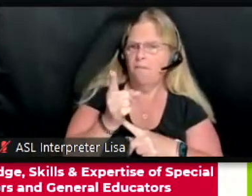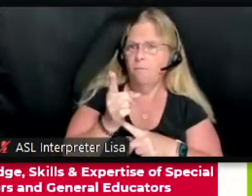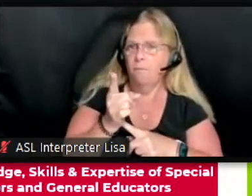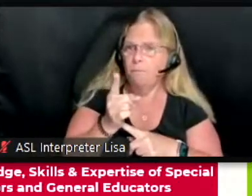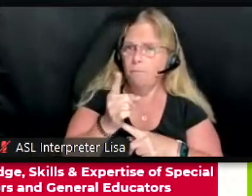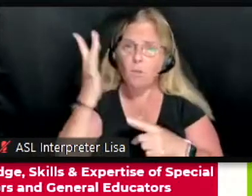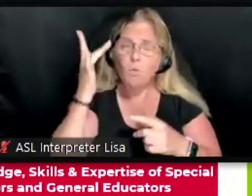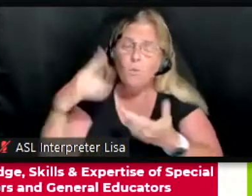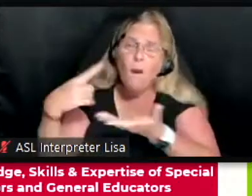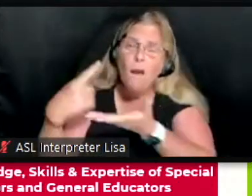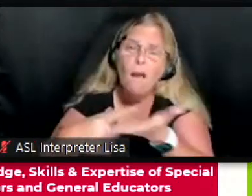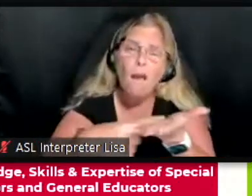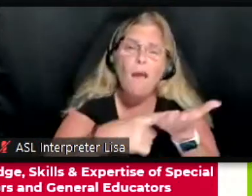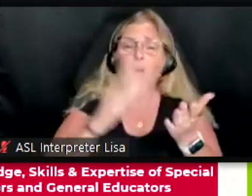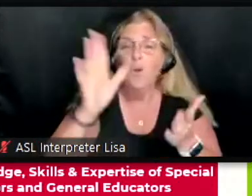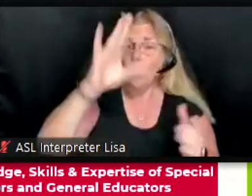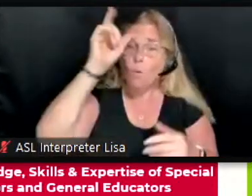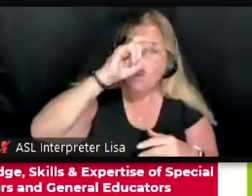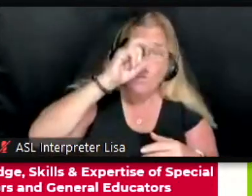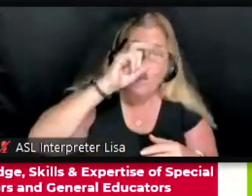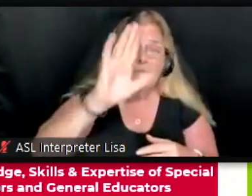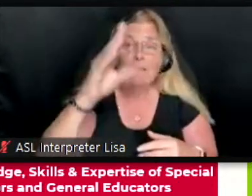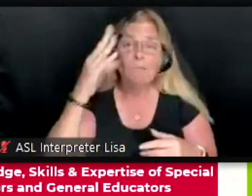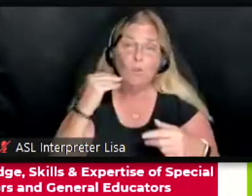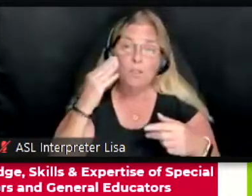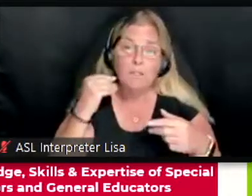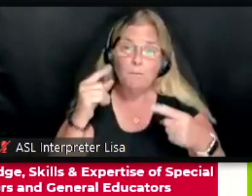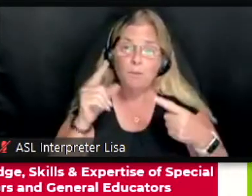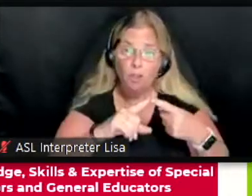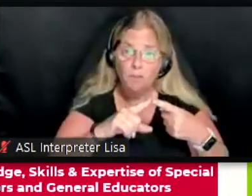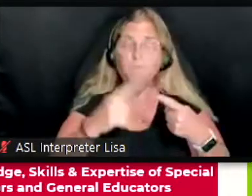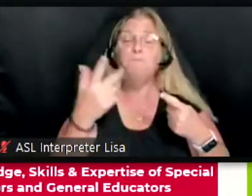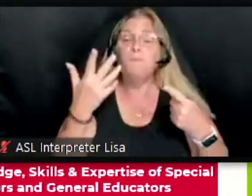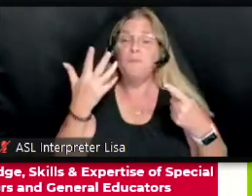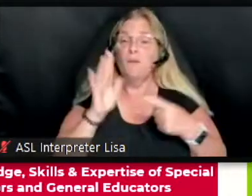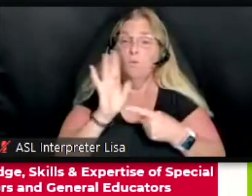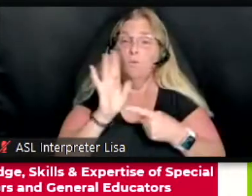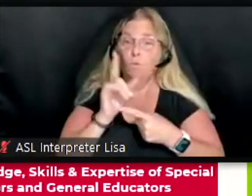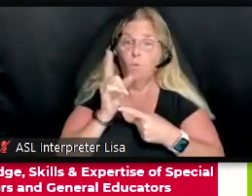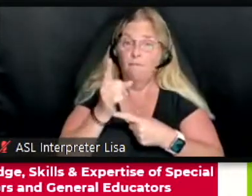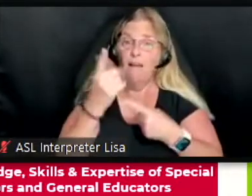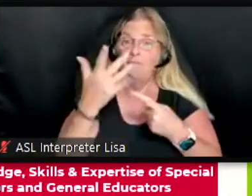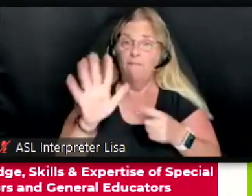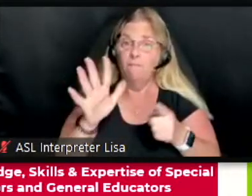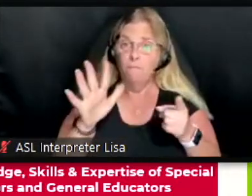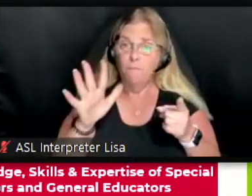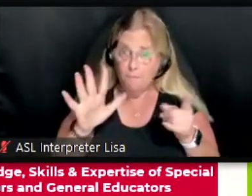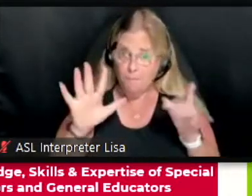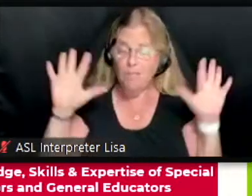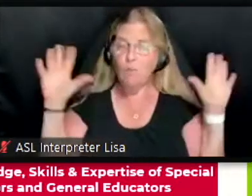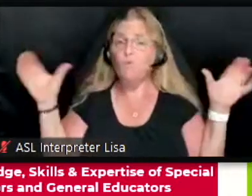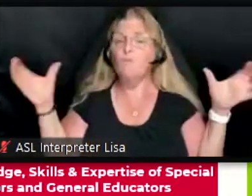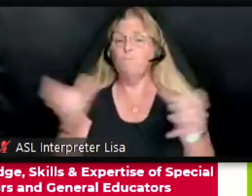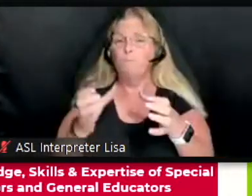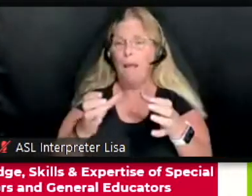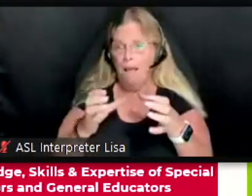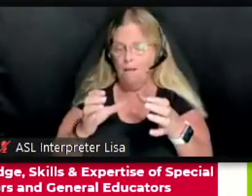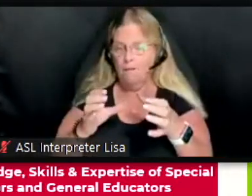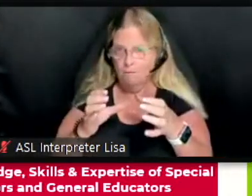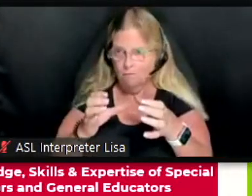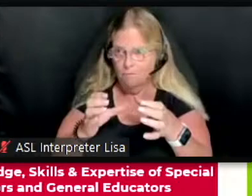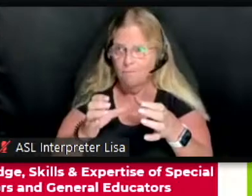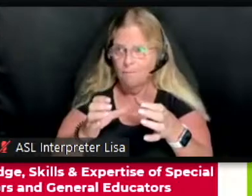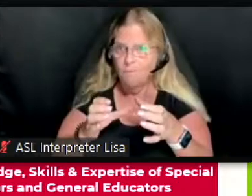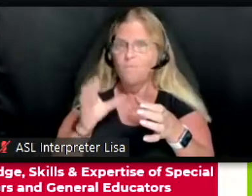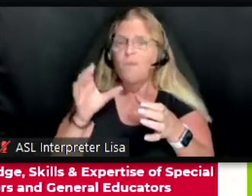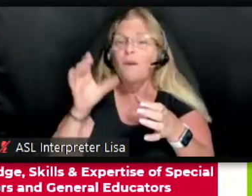and your experience. And then we'll come back out of the small groups. As you know, we'll be taking notes in the